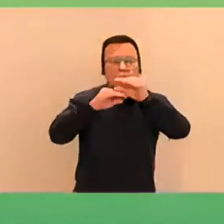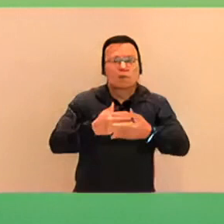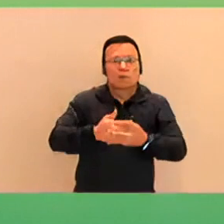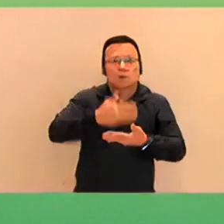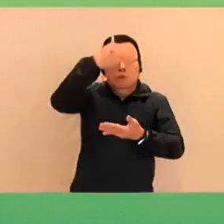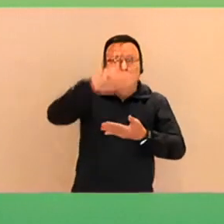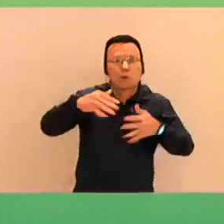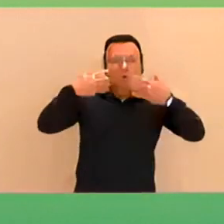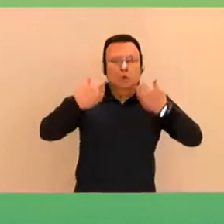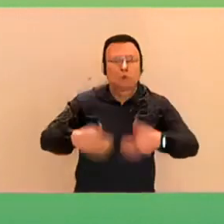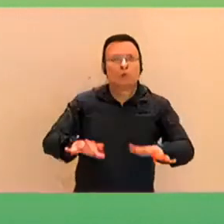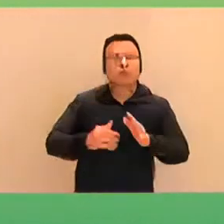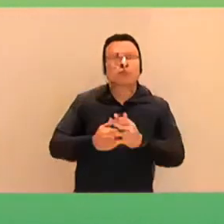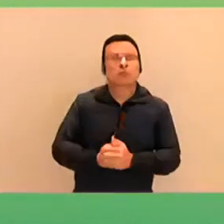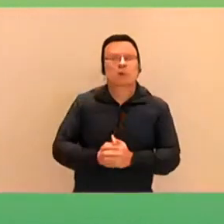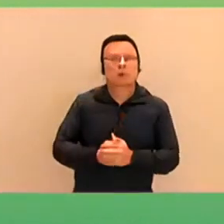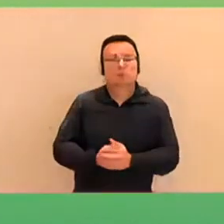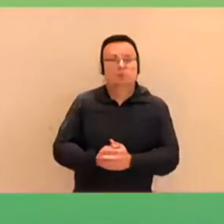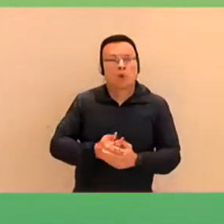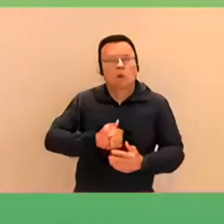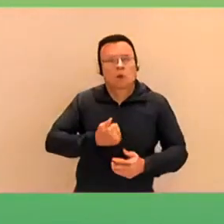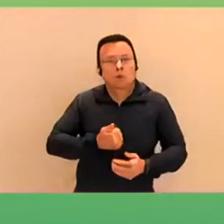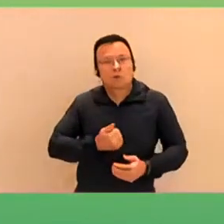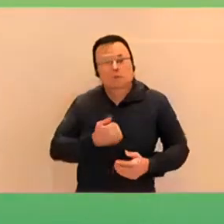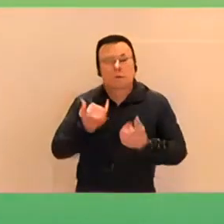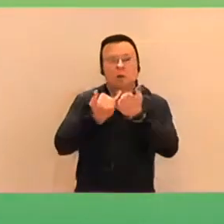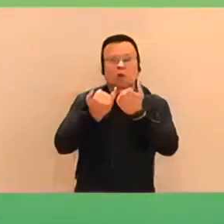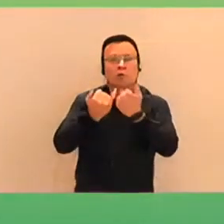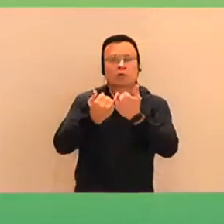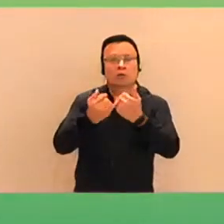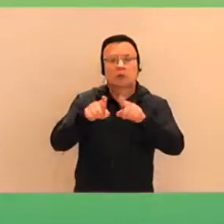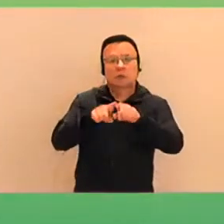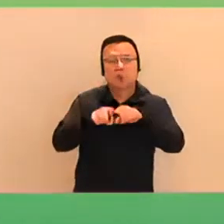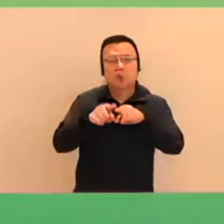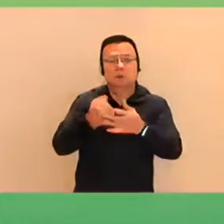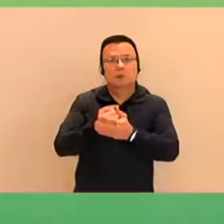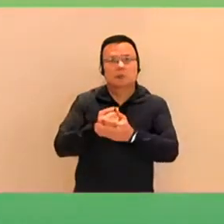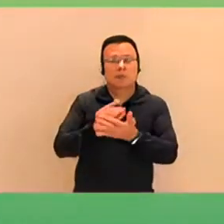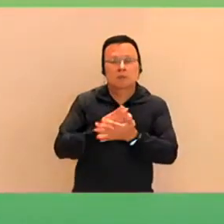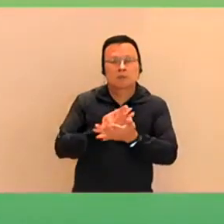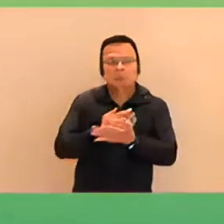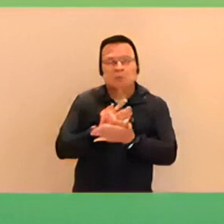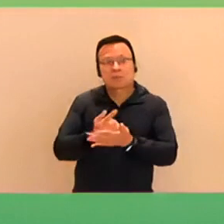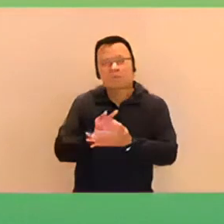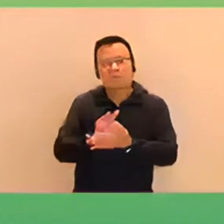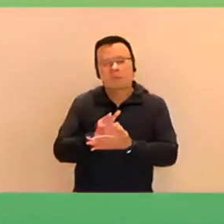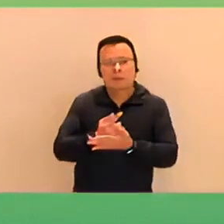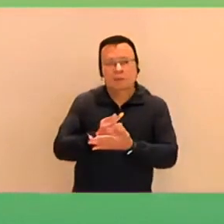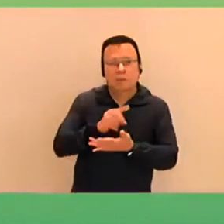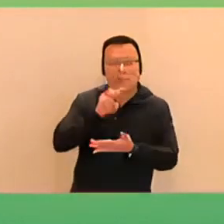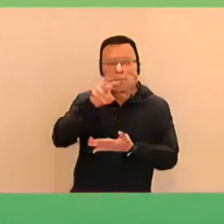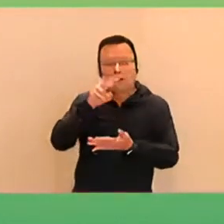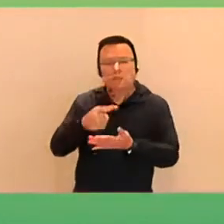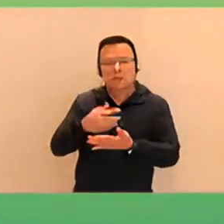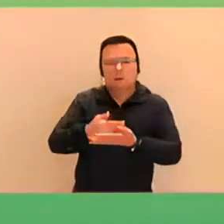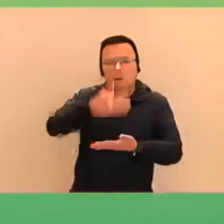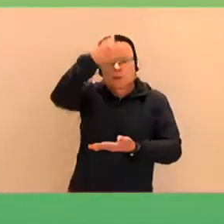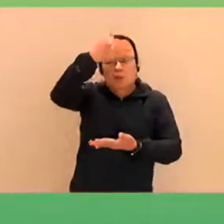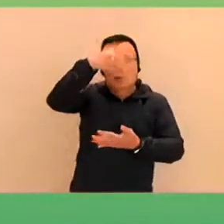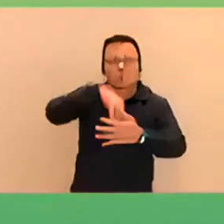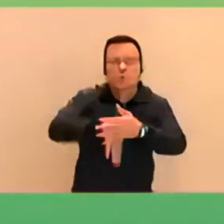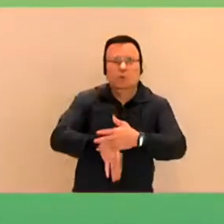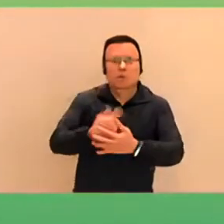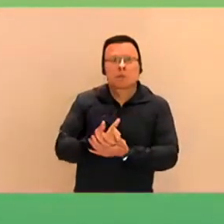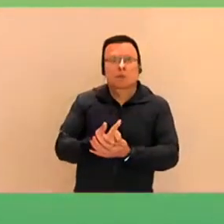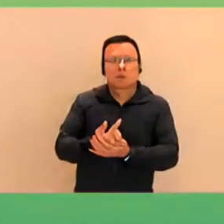the students try to measure the actual electricity use in that building and compare to that in